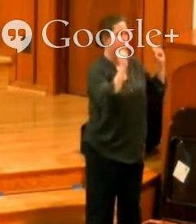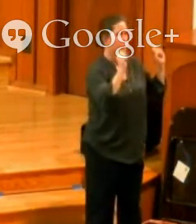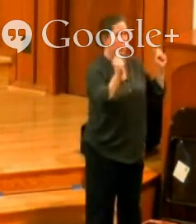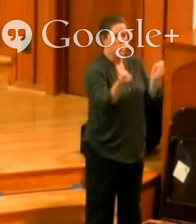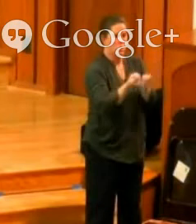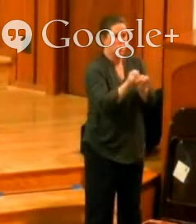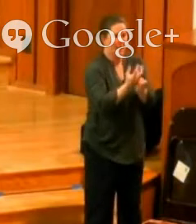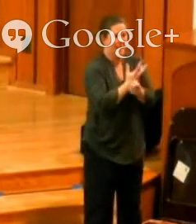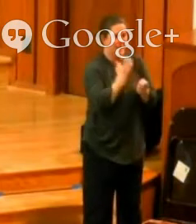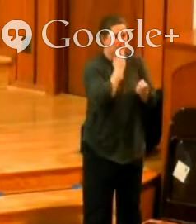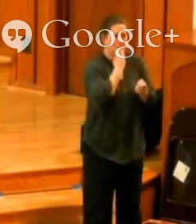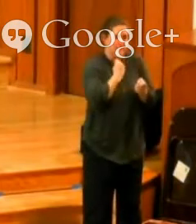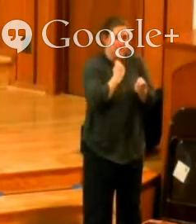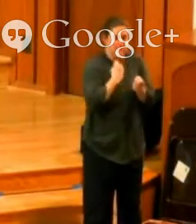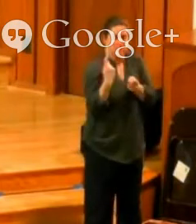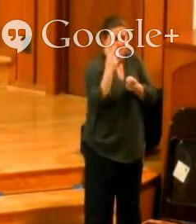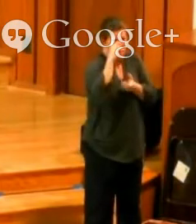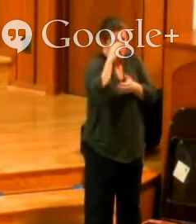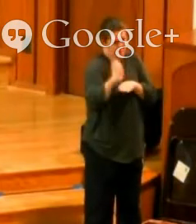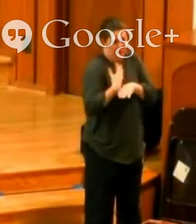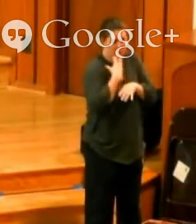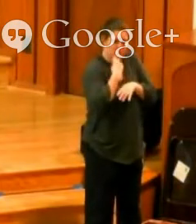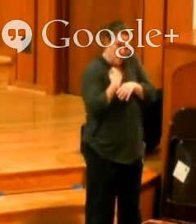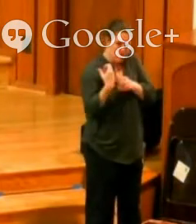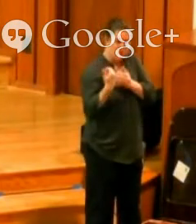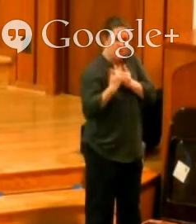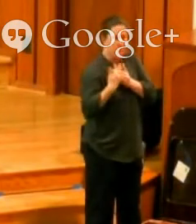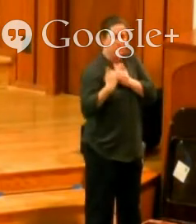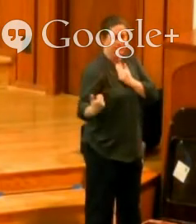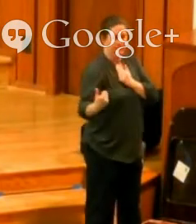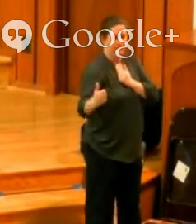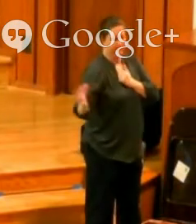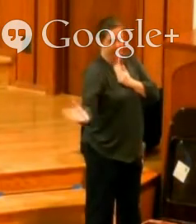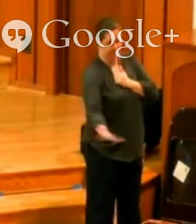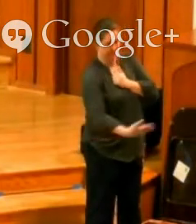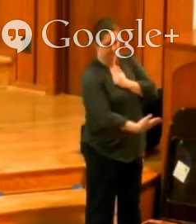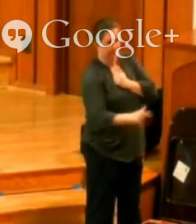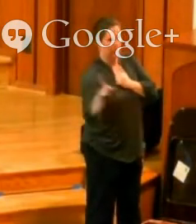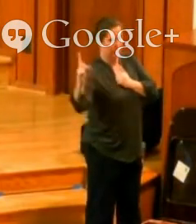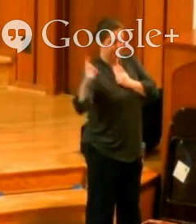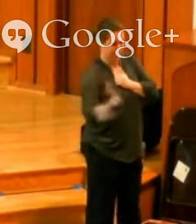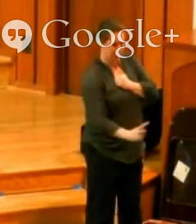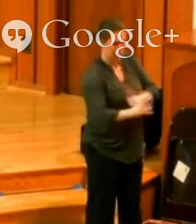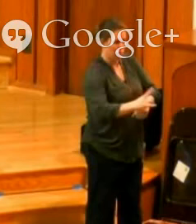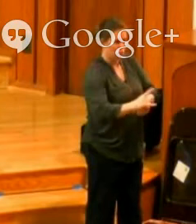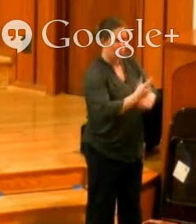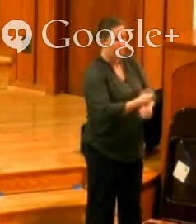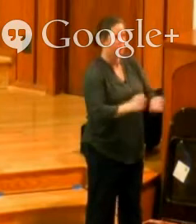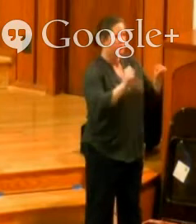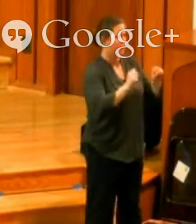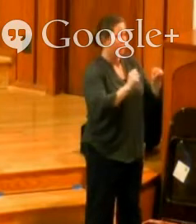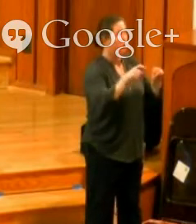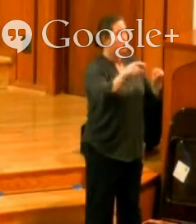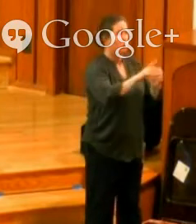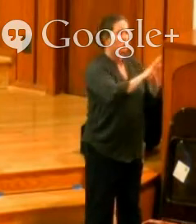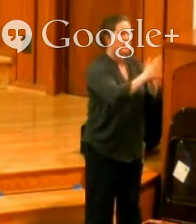dear in order to bring you back and to bring me back to harmony with God and his character. Are you happy about